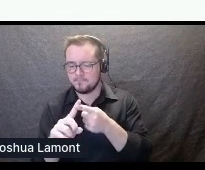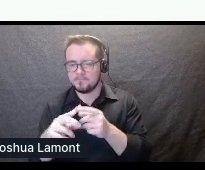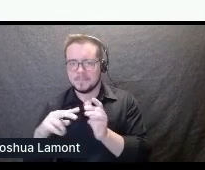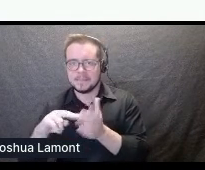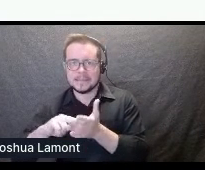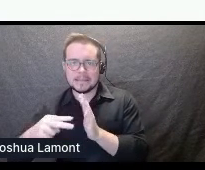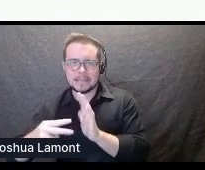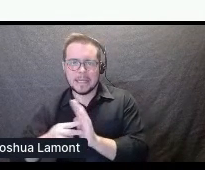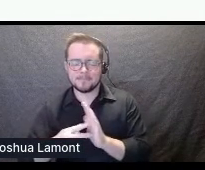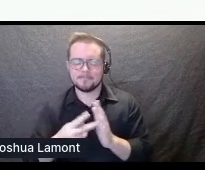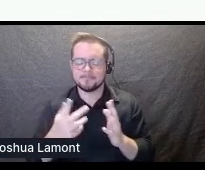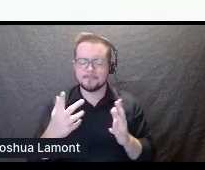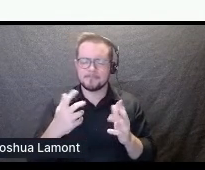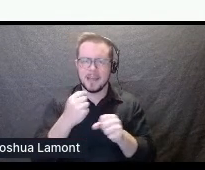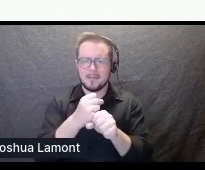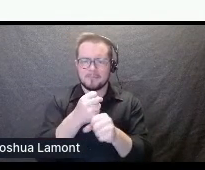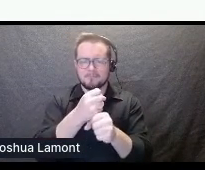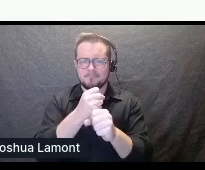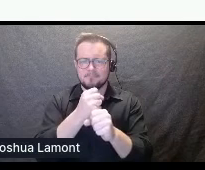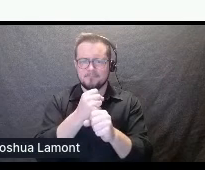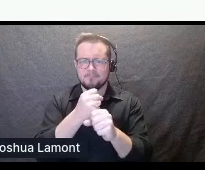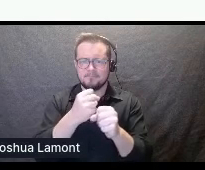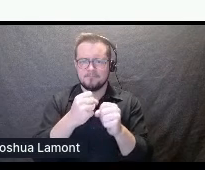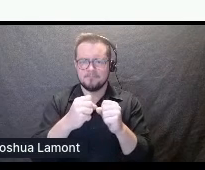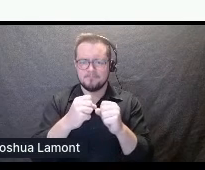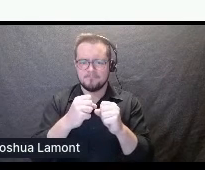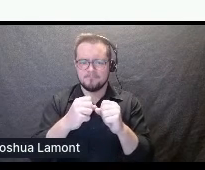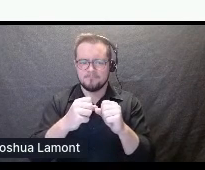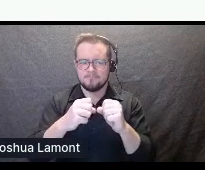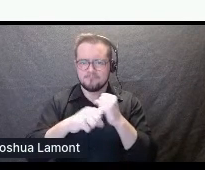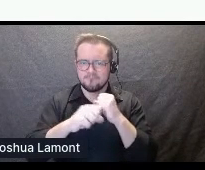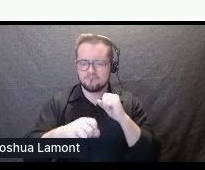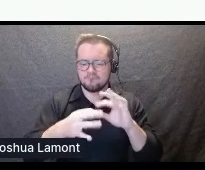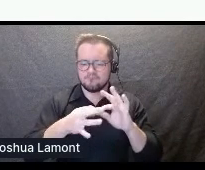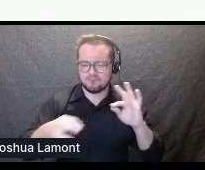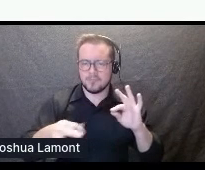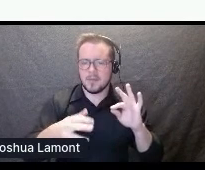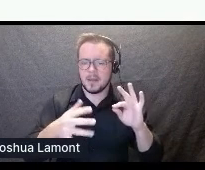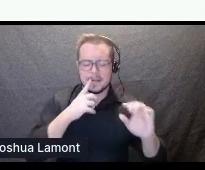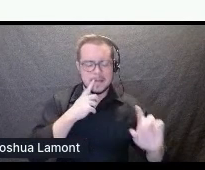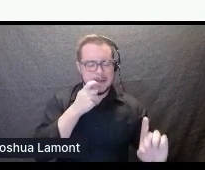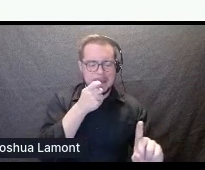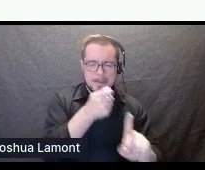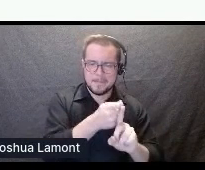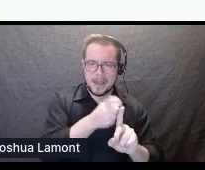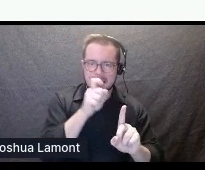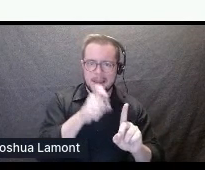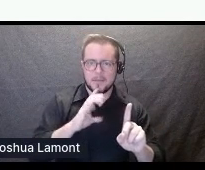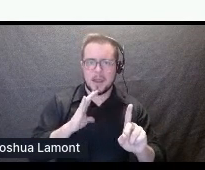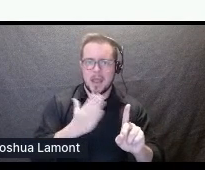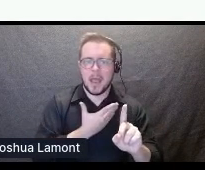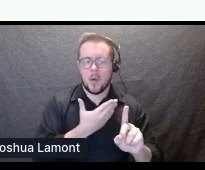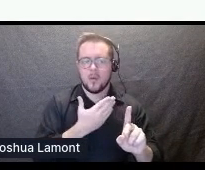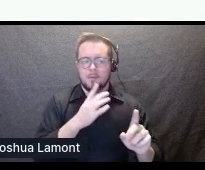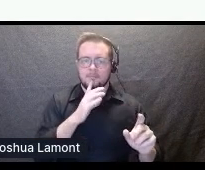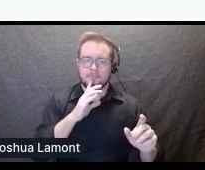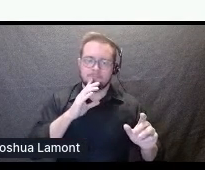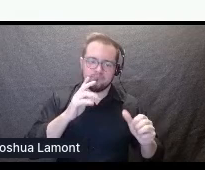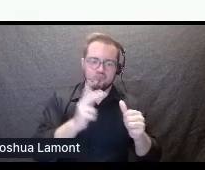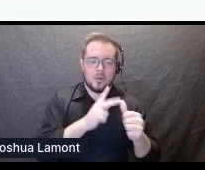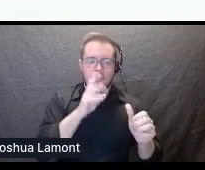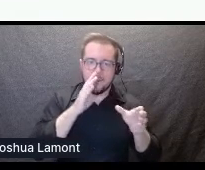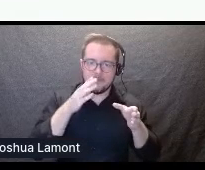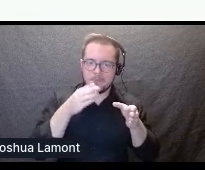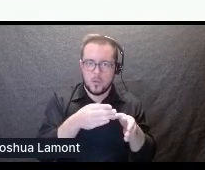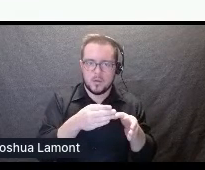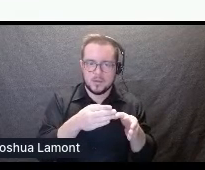about that in more words is that the impact of our actions needs to take primary consideration over whether or not we